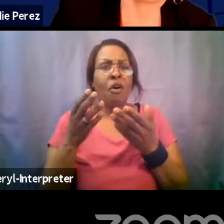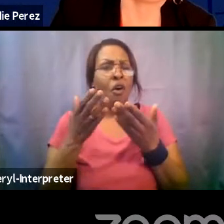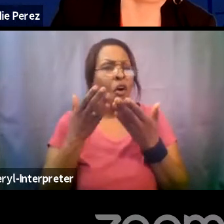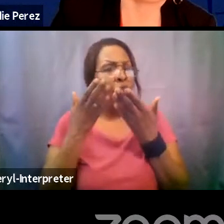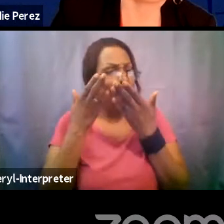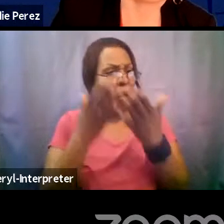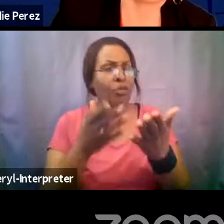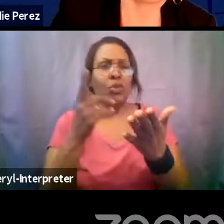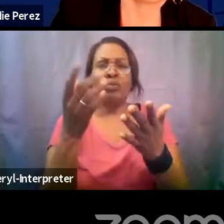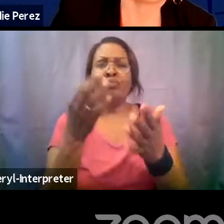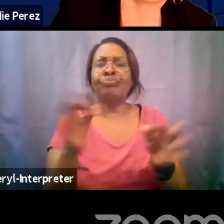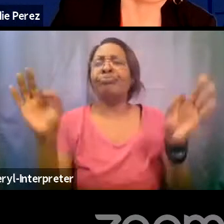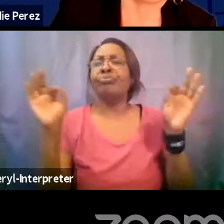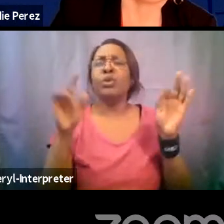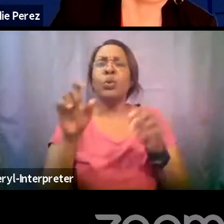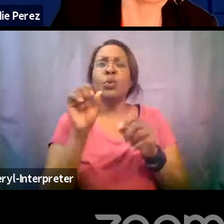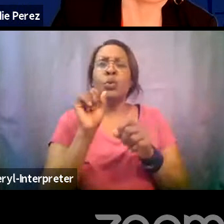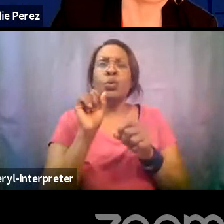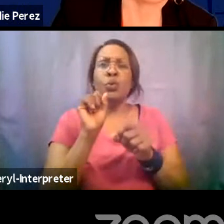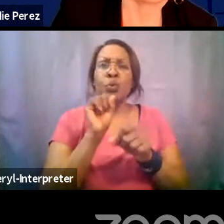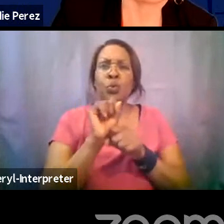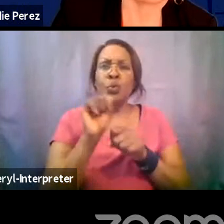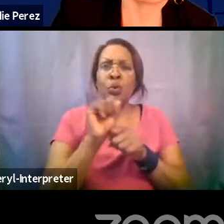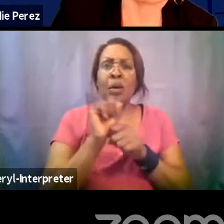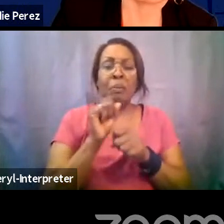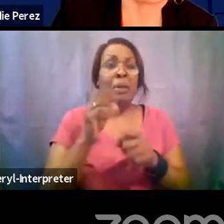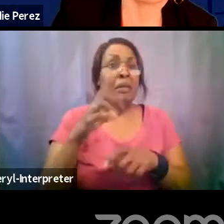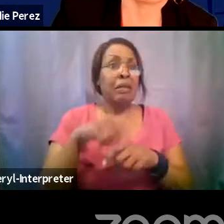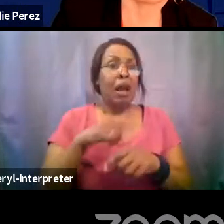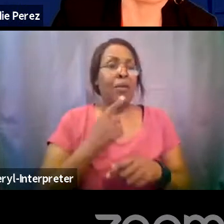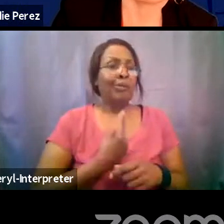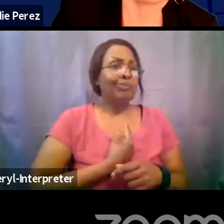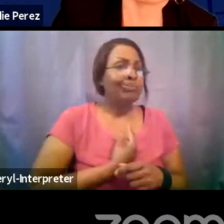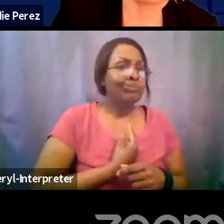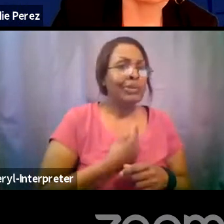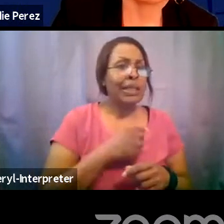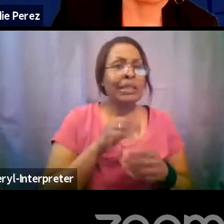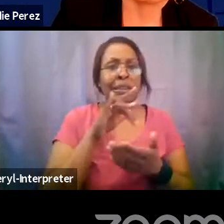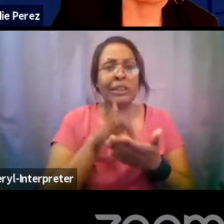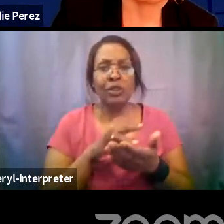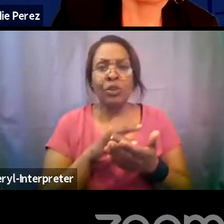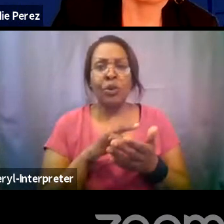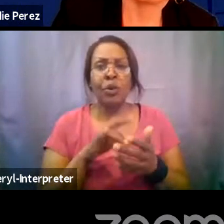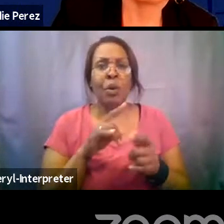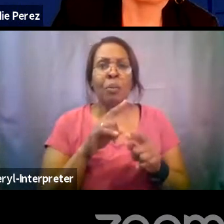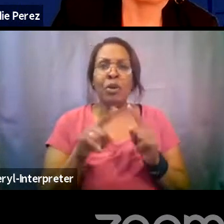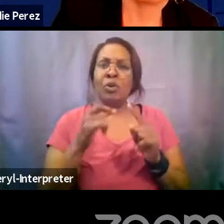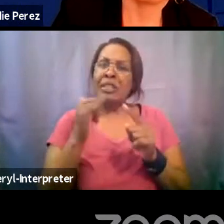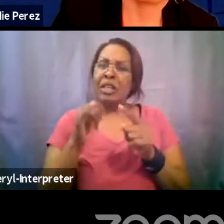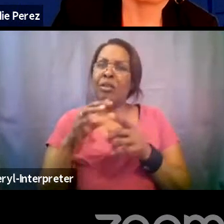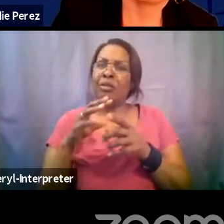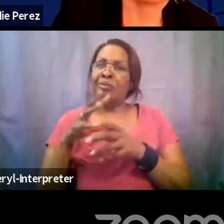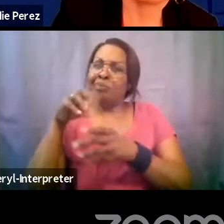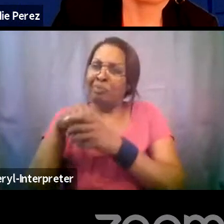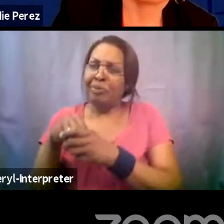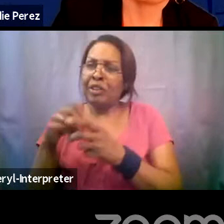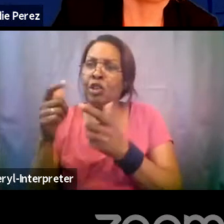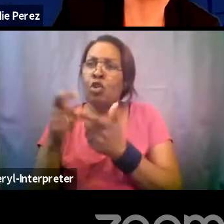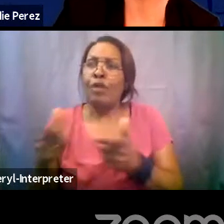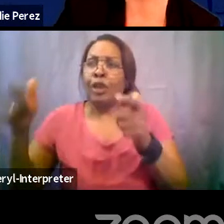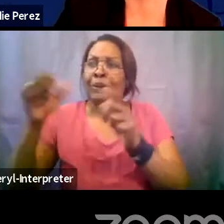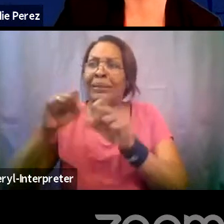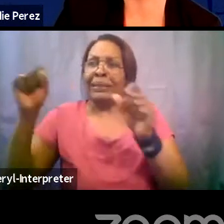You work a lot of times by yourself at a sector or a position, but you're still part of this greater